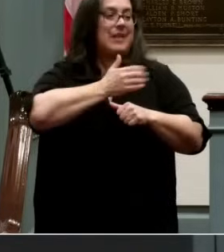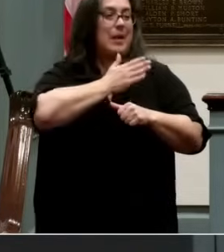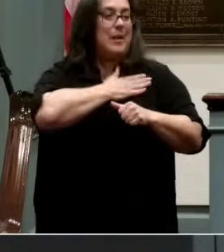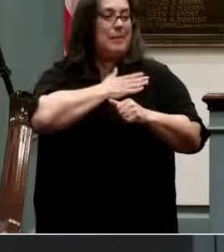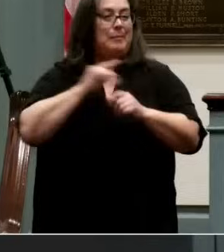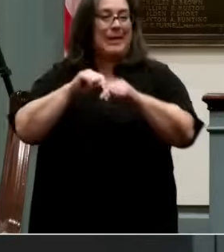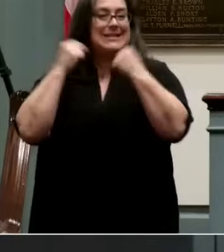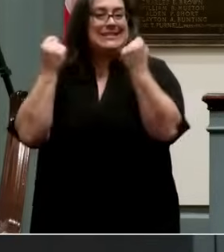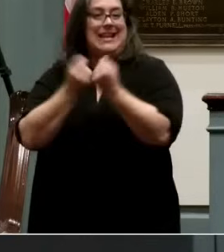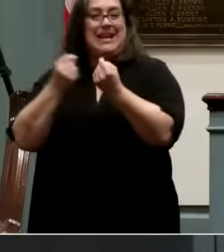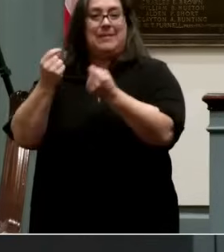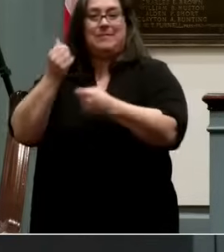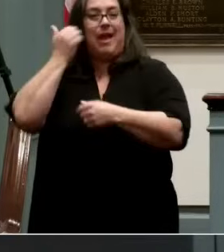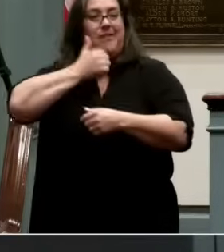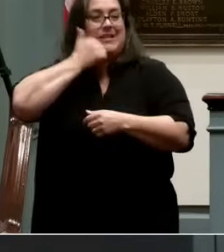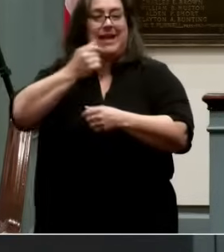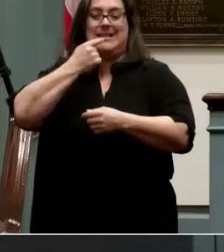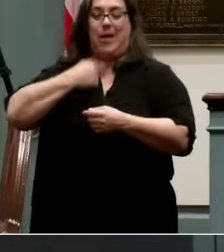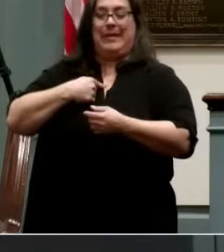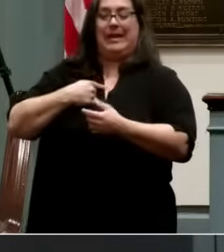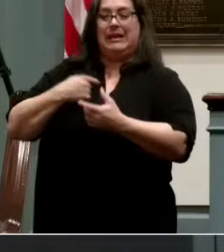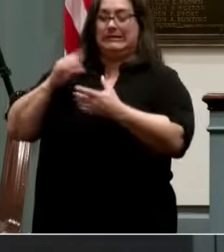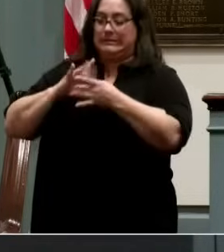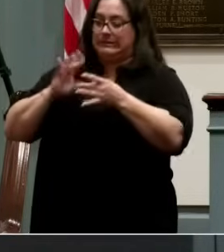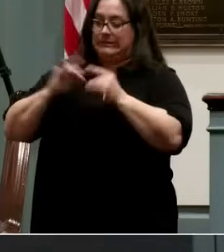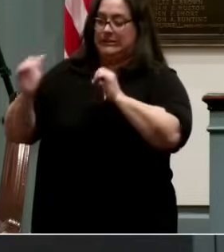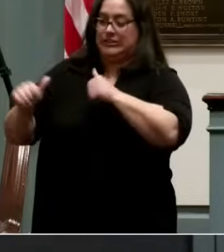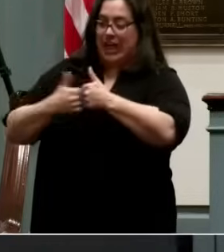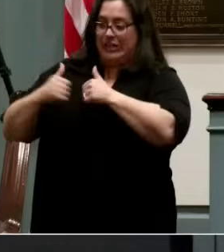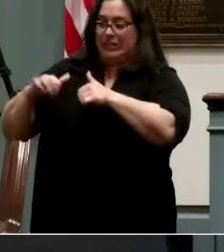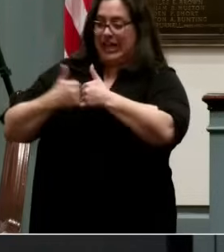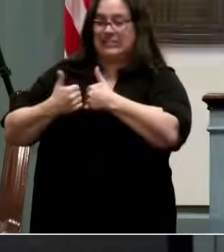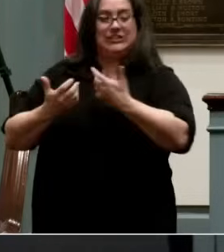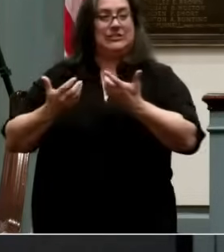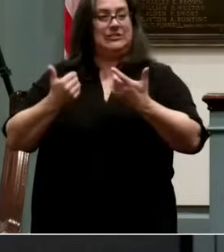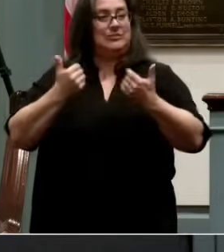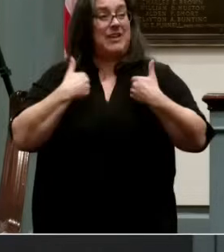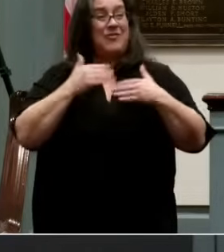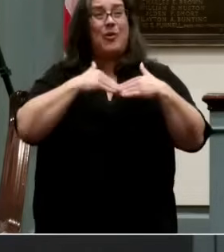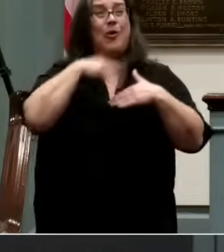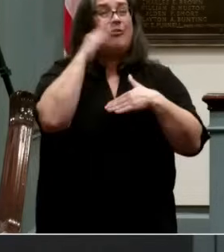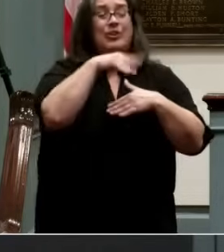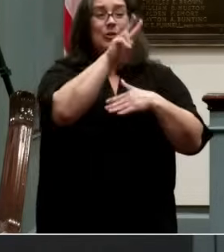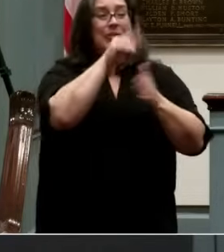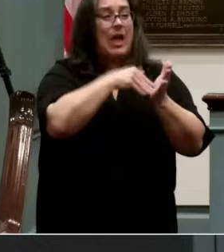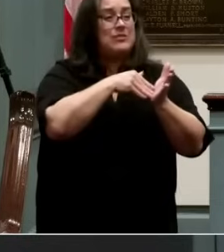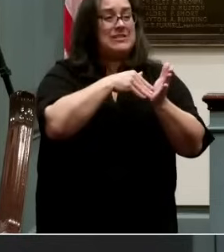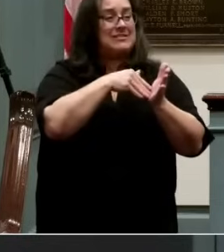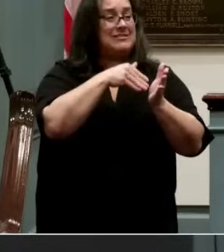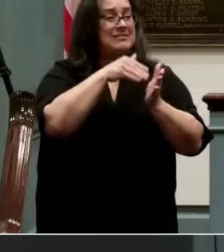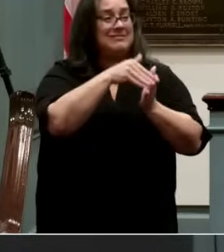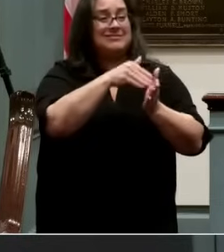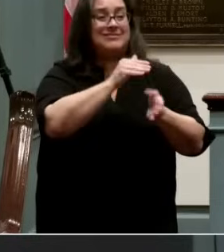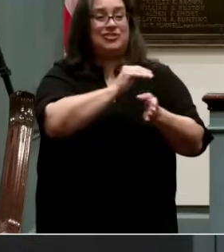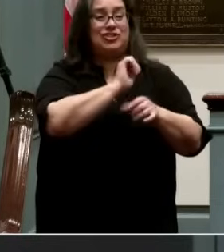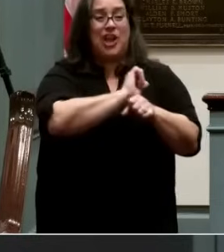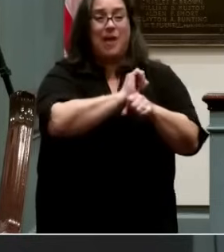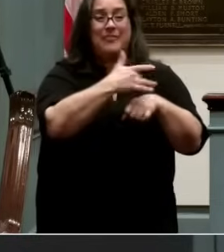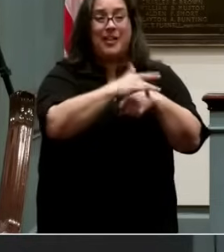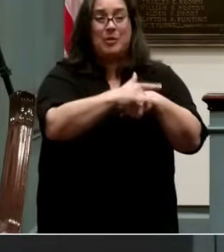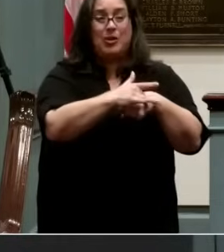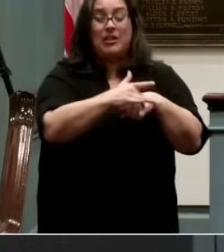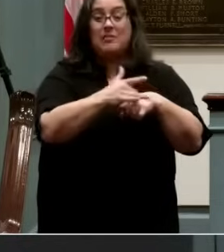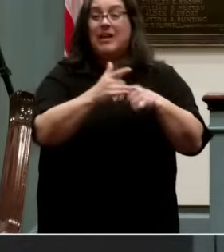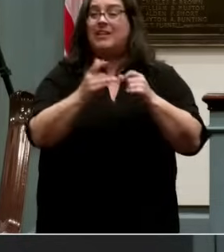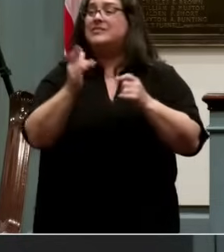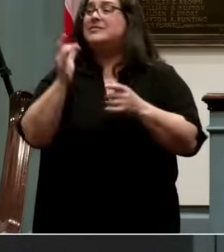facing. Across executive agencies, we have 2,000 job openings, and it's harder than ever to find candidates. And this is